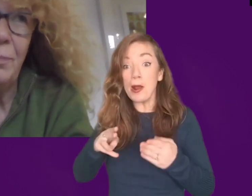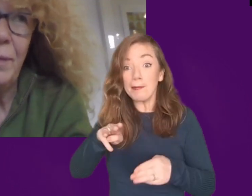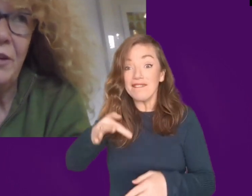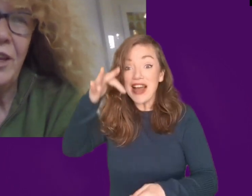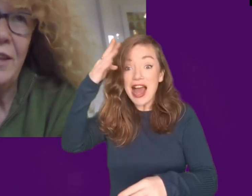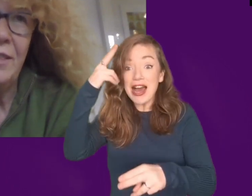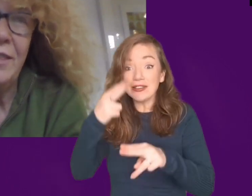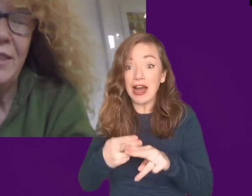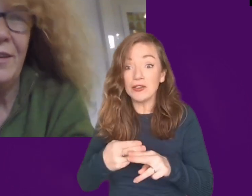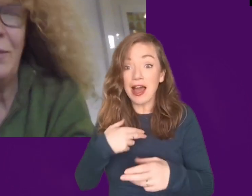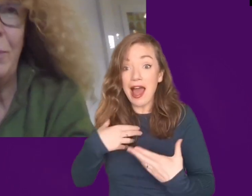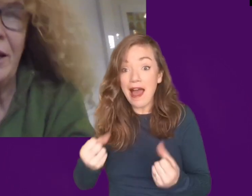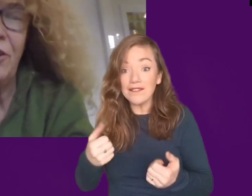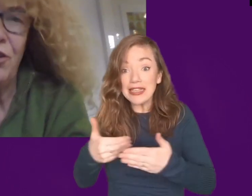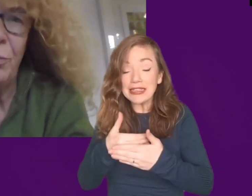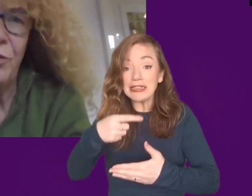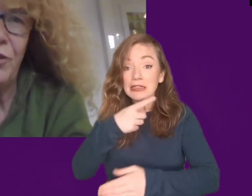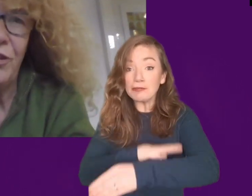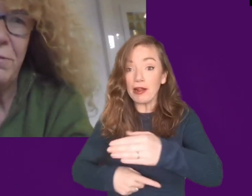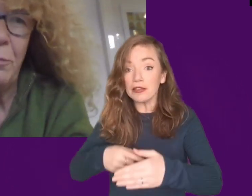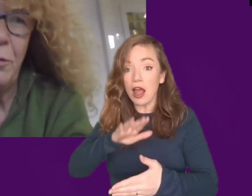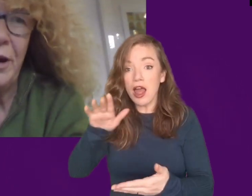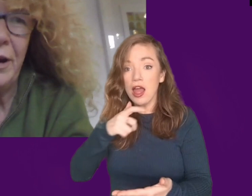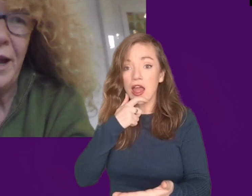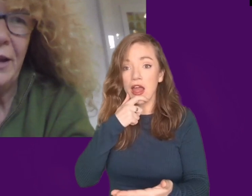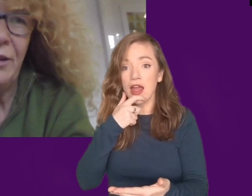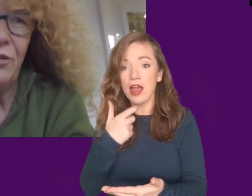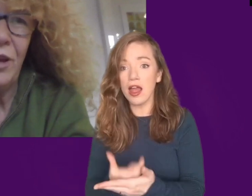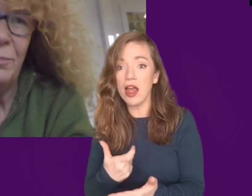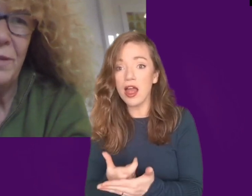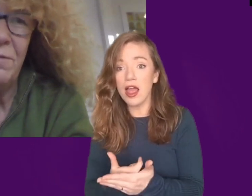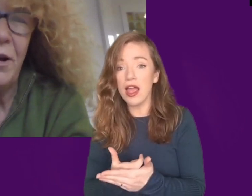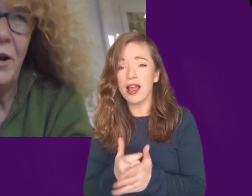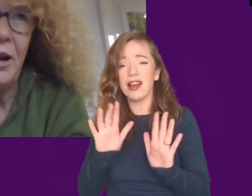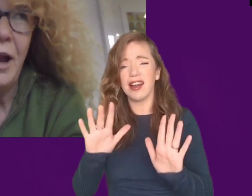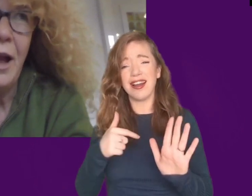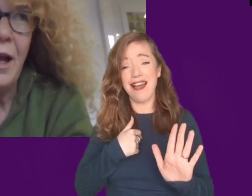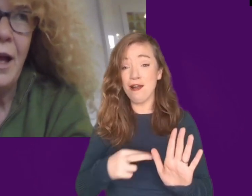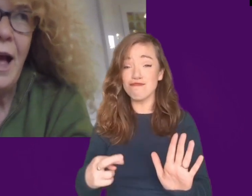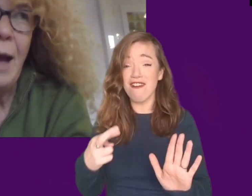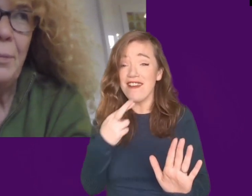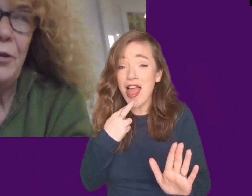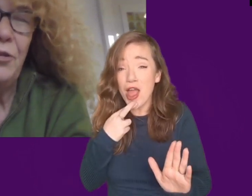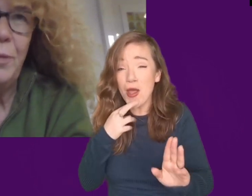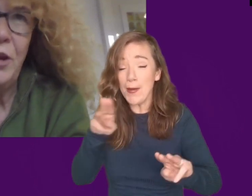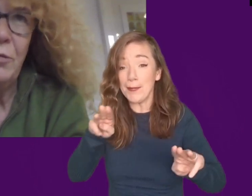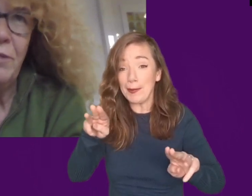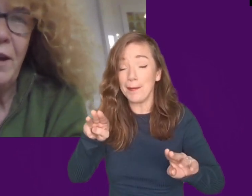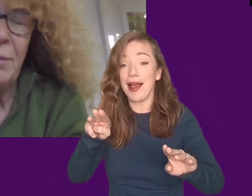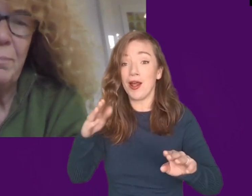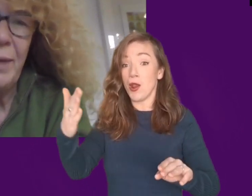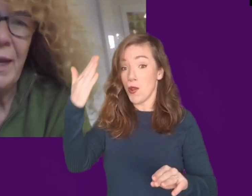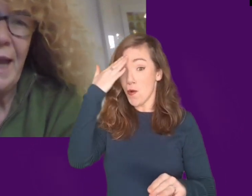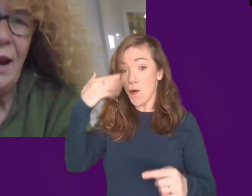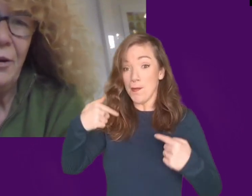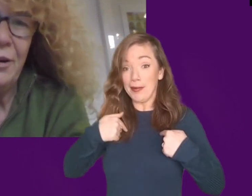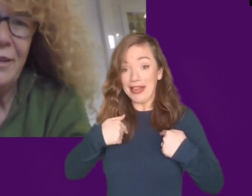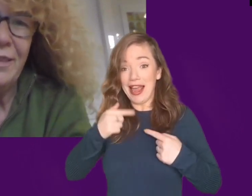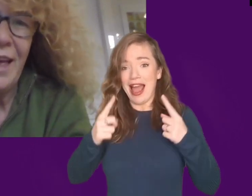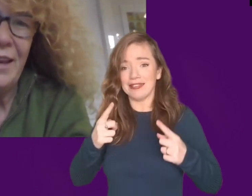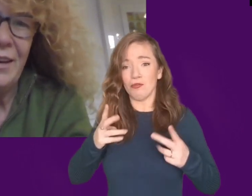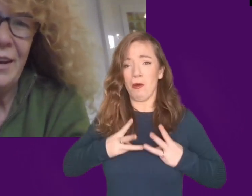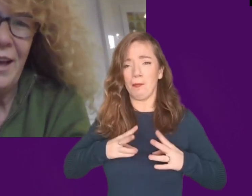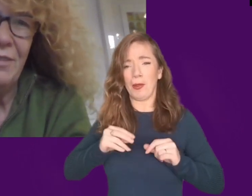have a disability, the disability jumps to the fore, and I'd be far happier to be known for having big